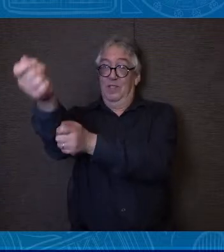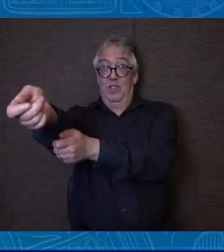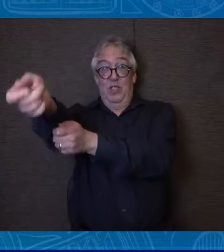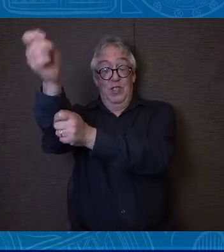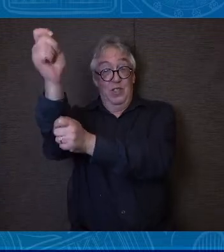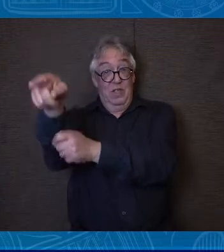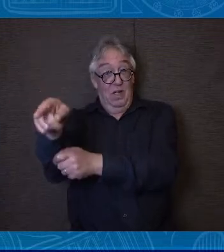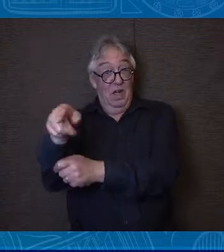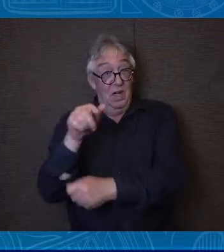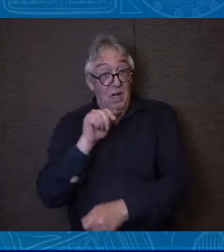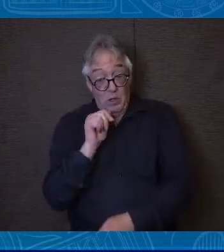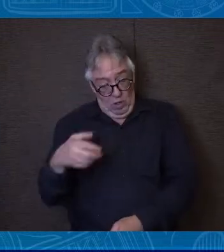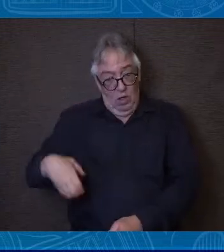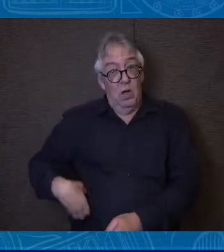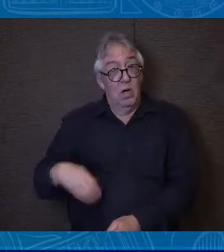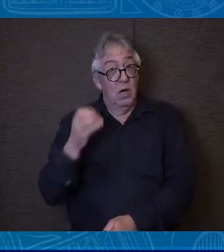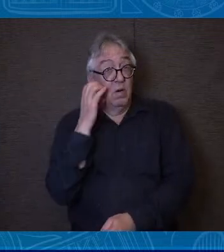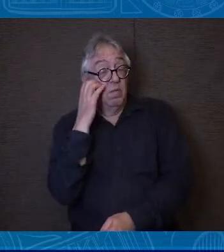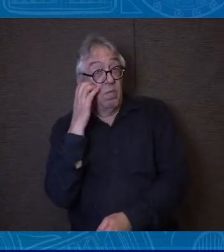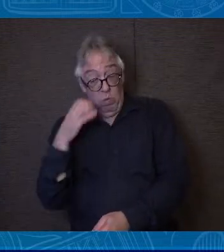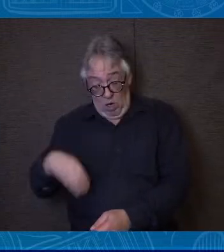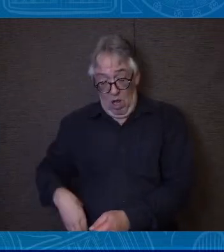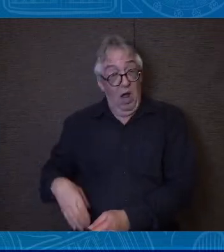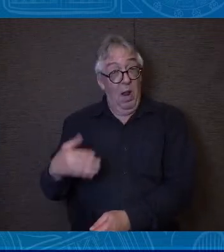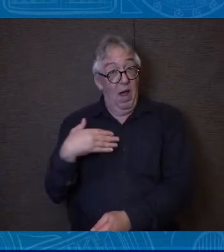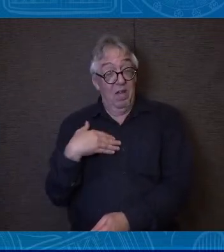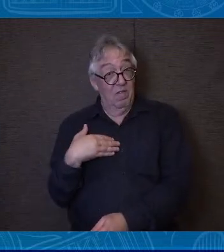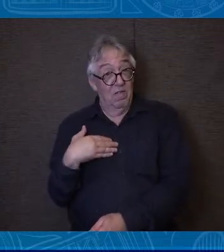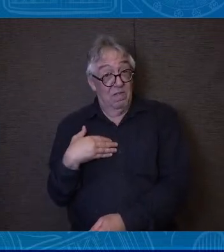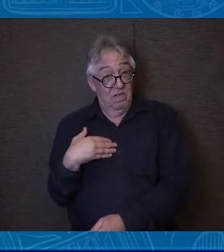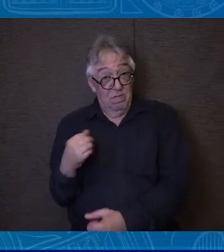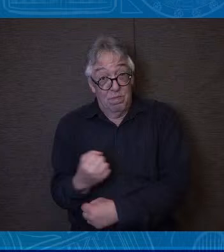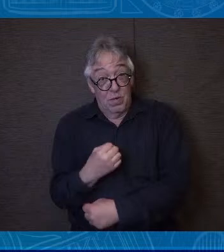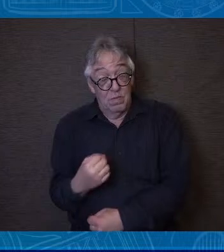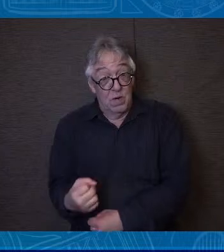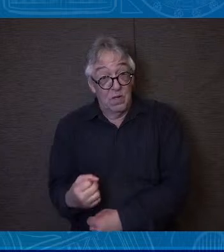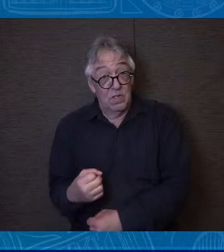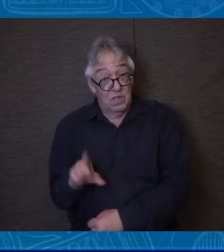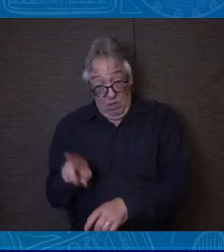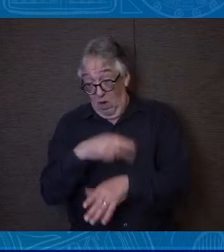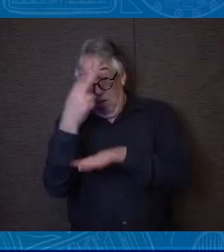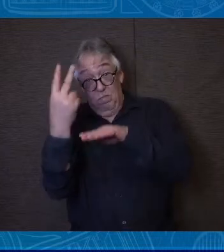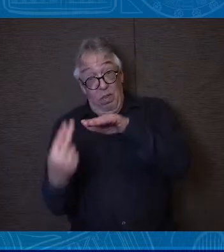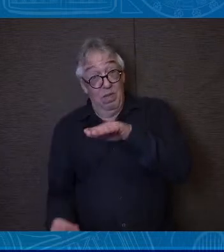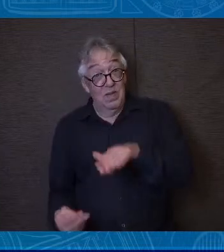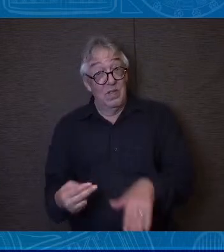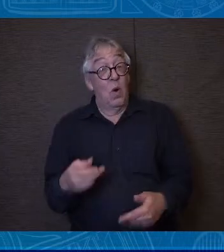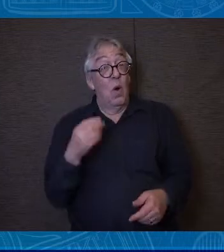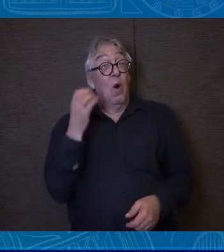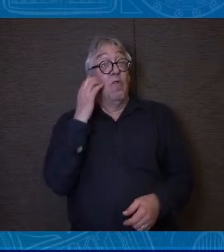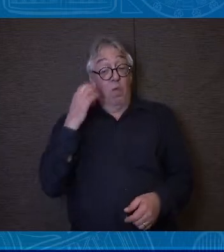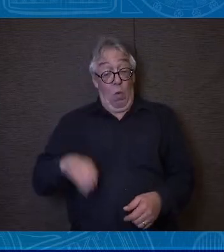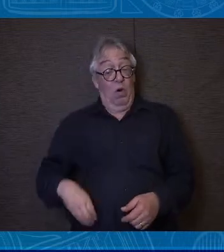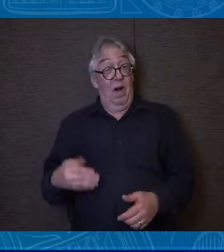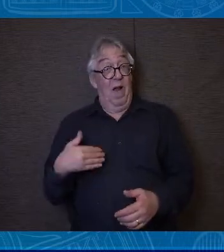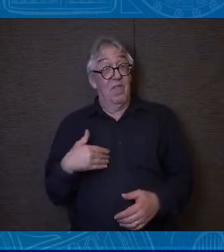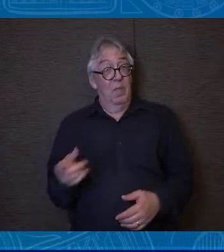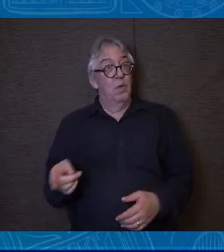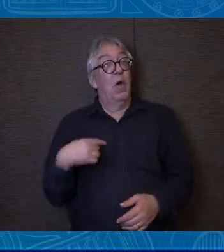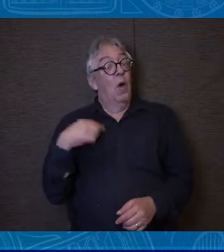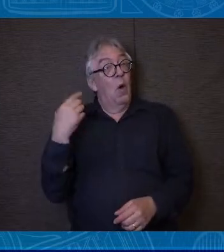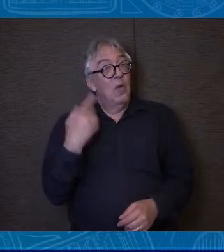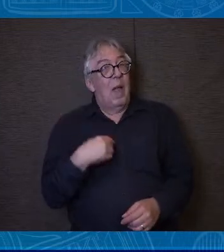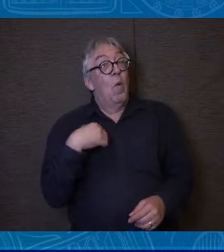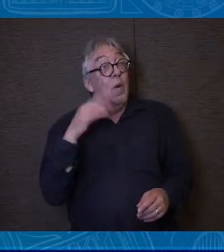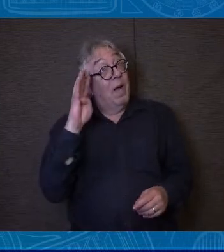go to fish, but they need something very simple that could inform them for a specific problem of